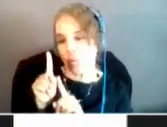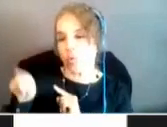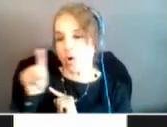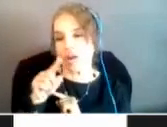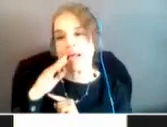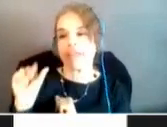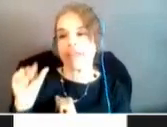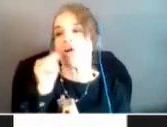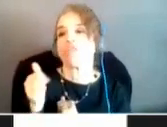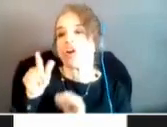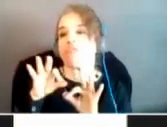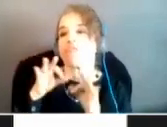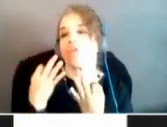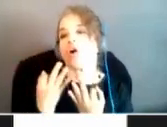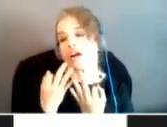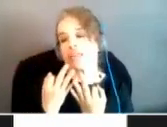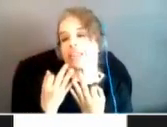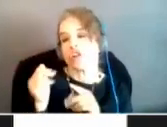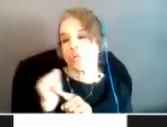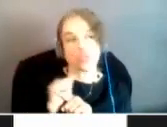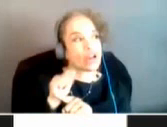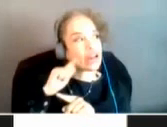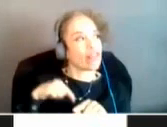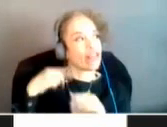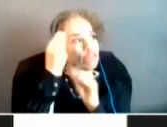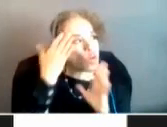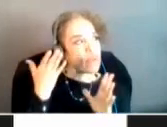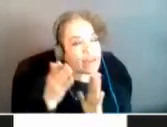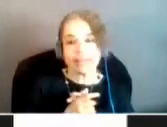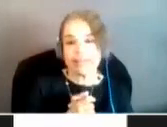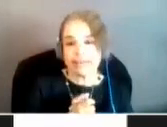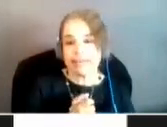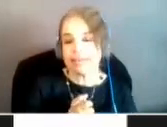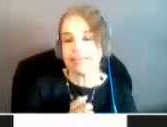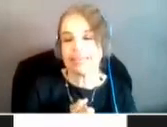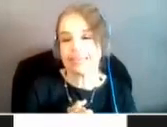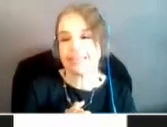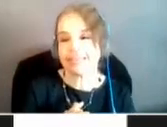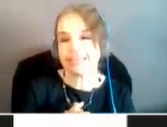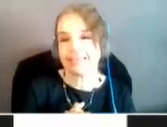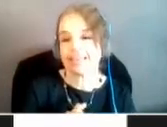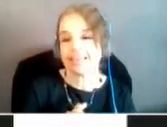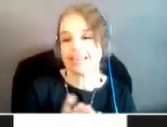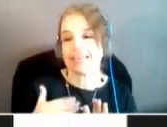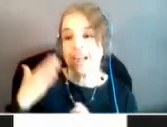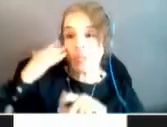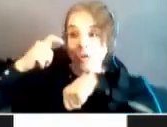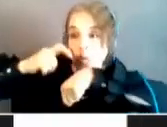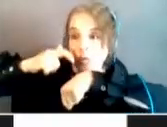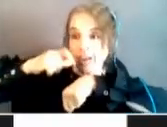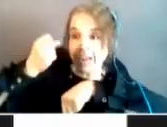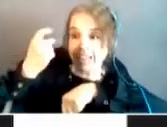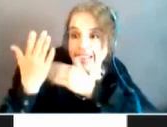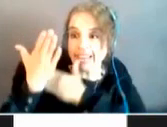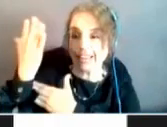or anyone in your family wants to be trained in that information. All right. Thank you. Thanks. I'm aware of the time. It is 11